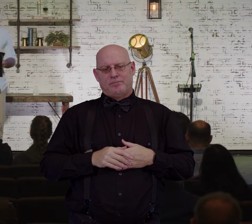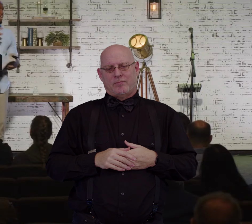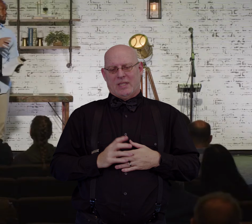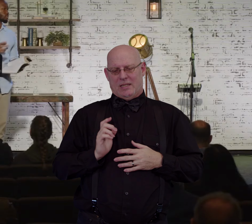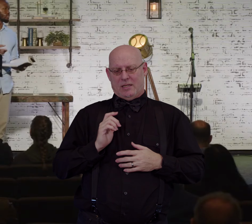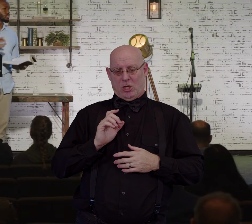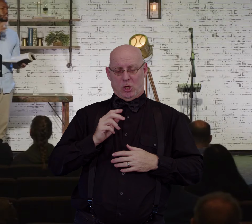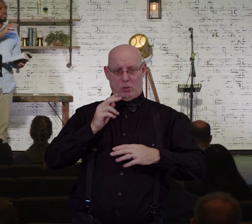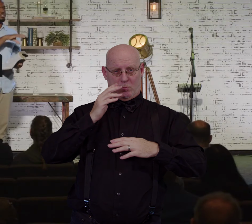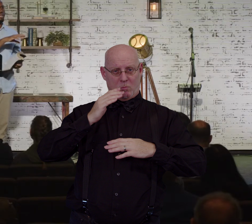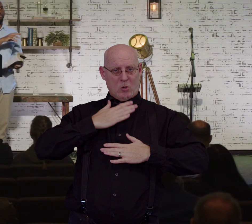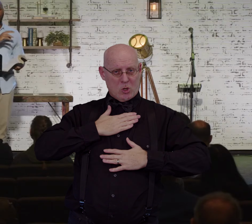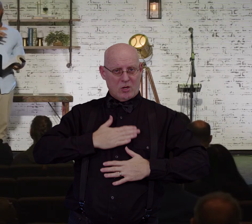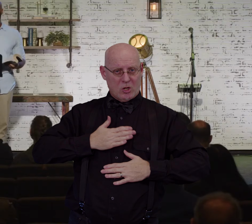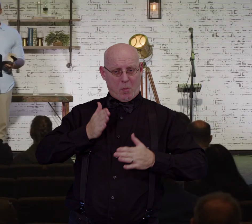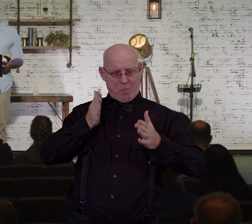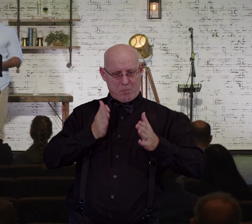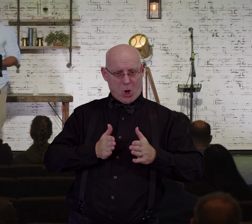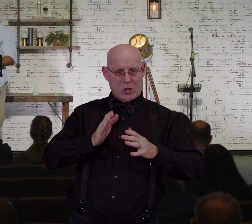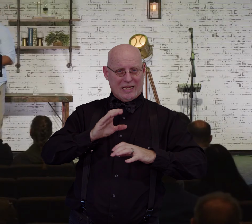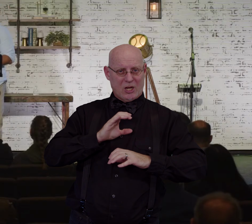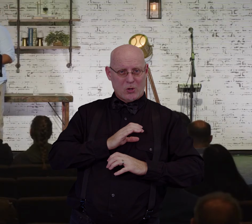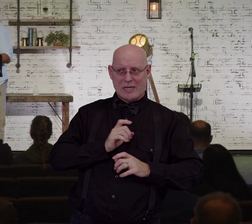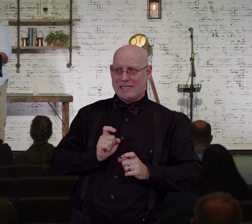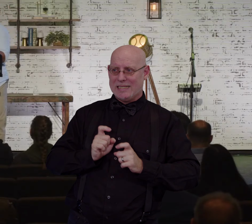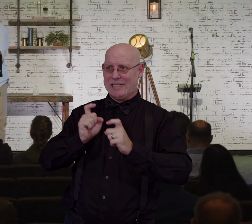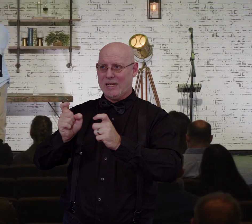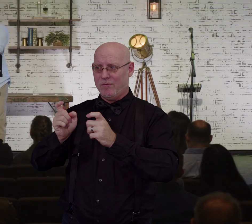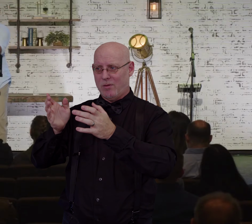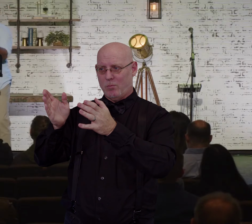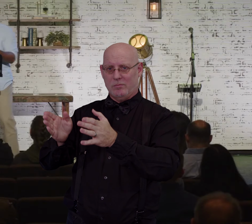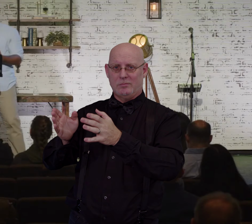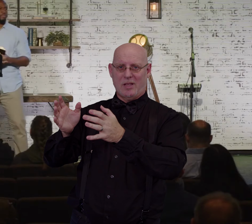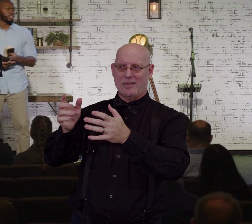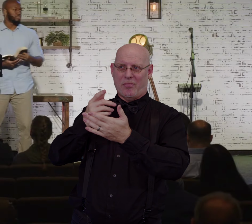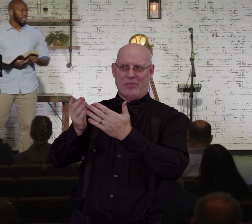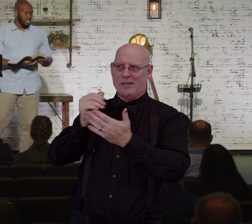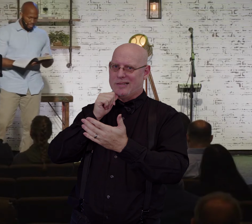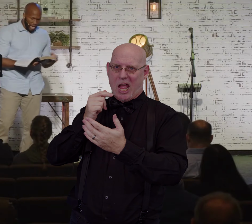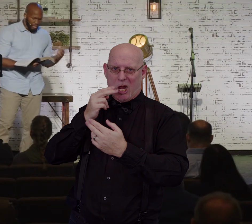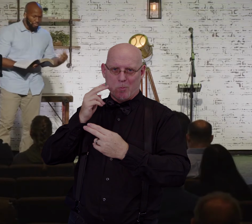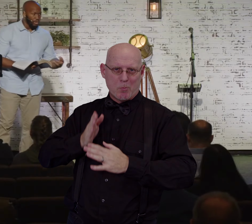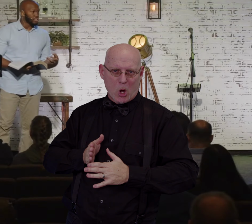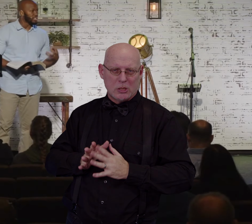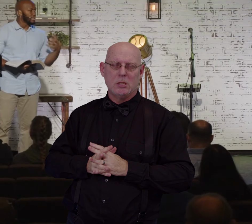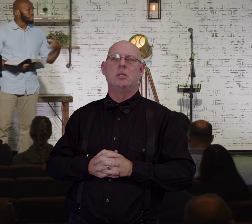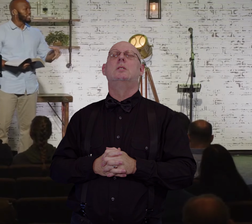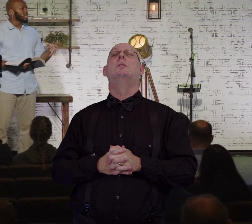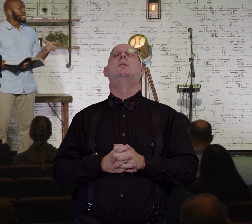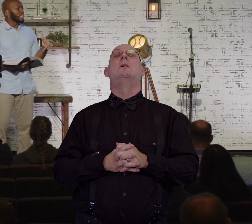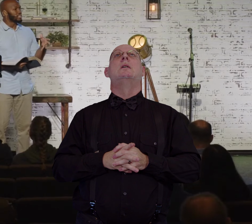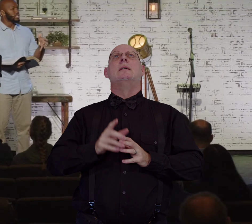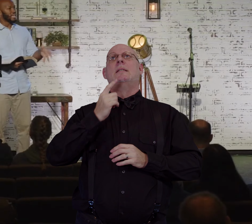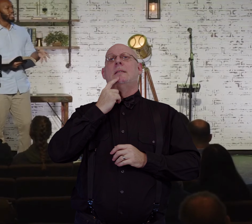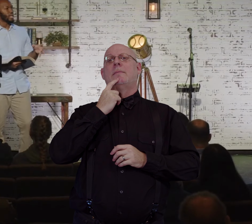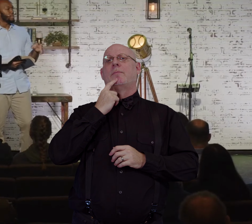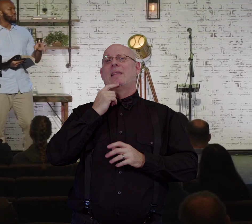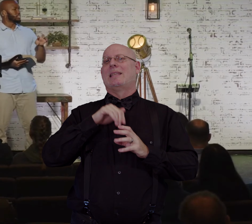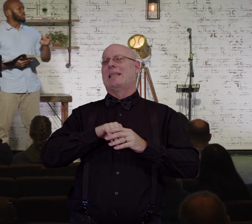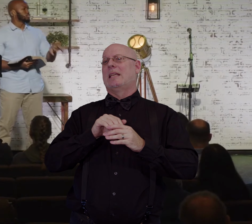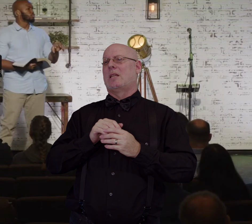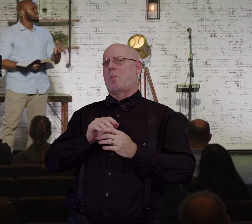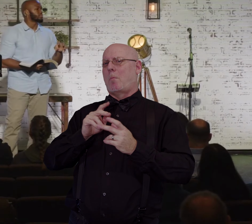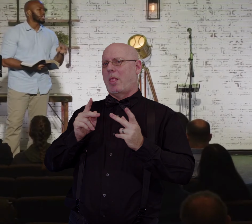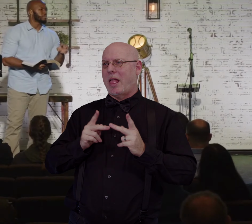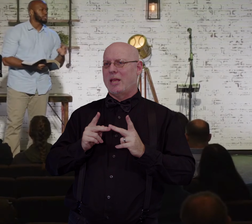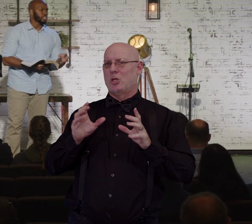ascribing human characteristics onto something that is not human. And so when the Bible is speaking of God's presence, it means he is in a